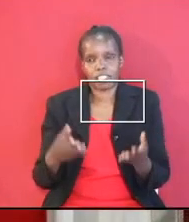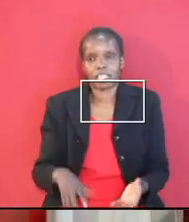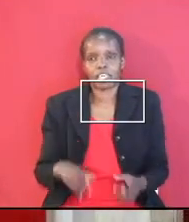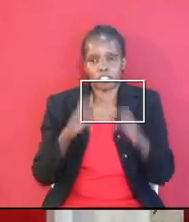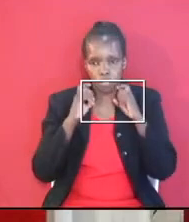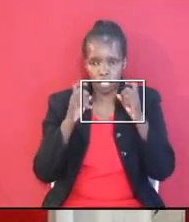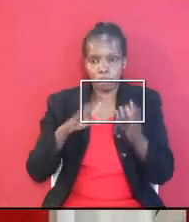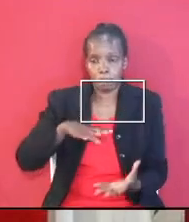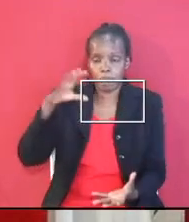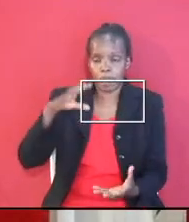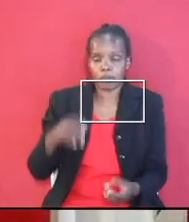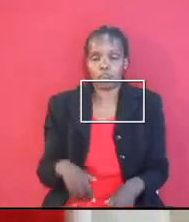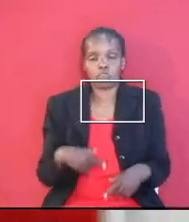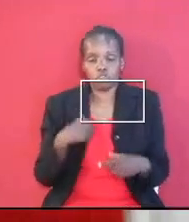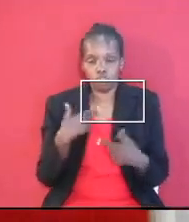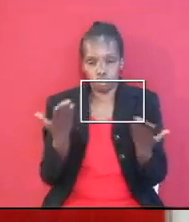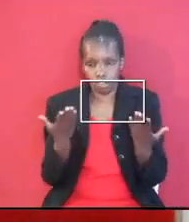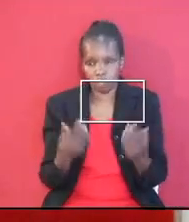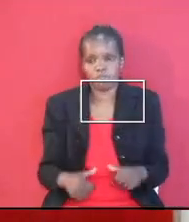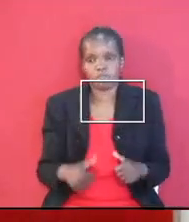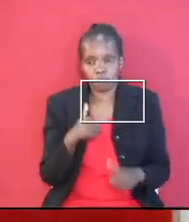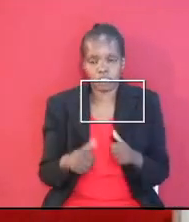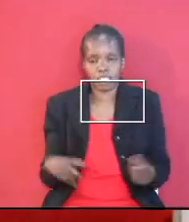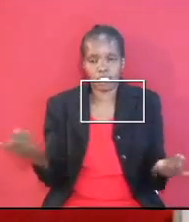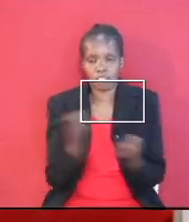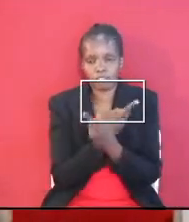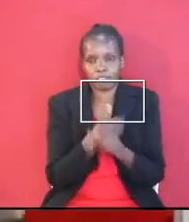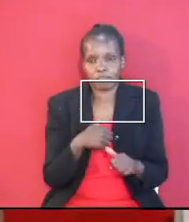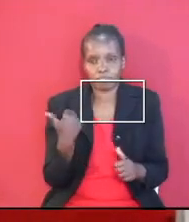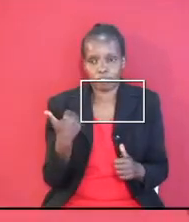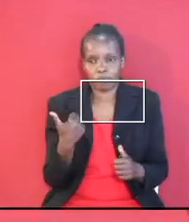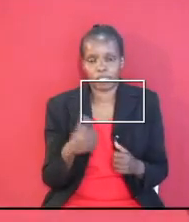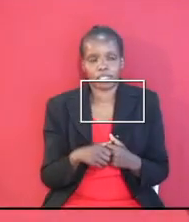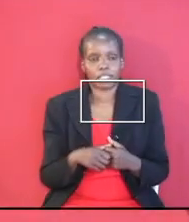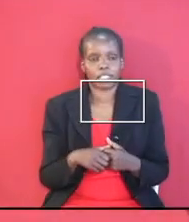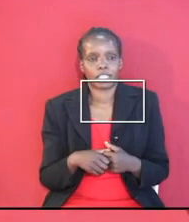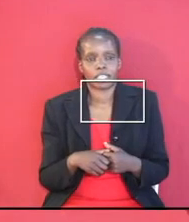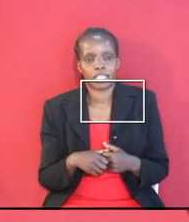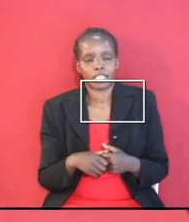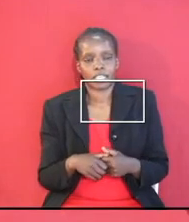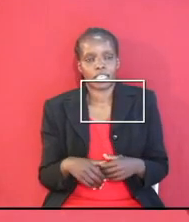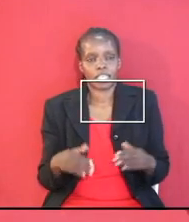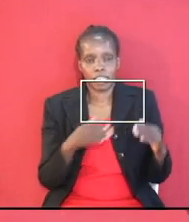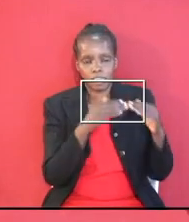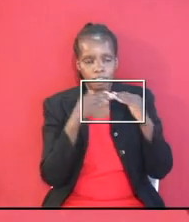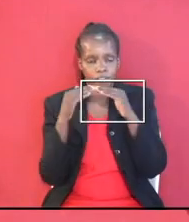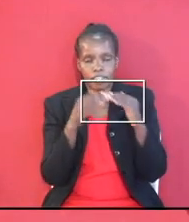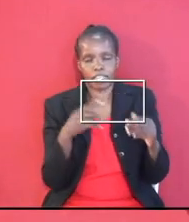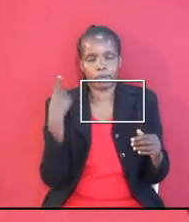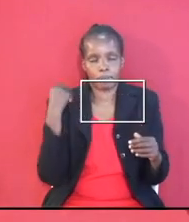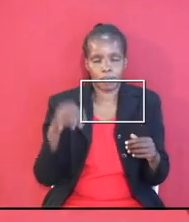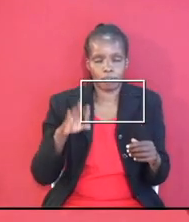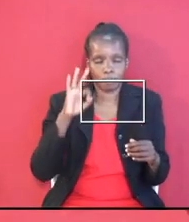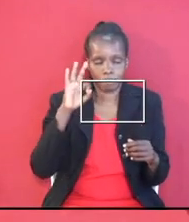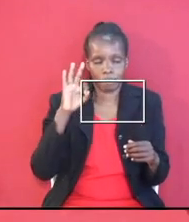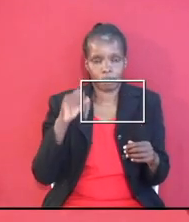you to handle, or that has ever befallen man. Let's look at level number three. Level number three.